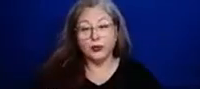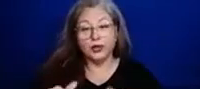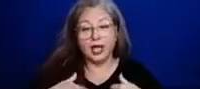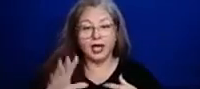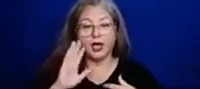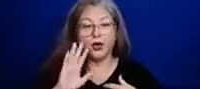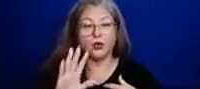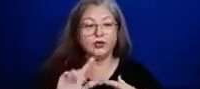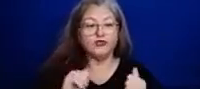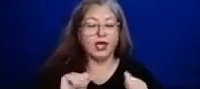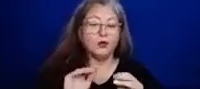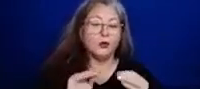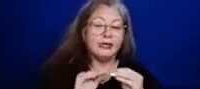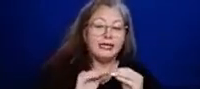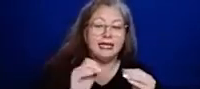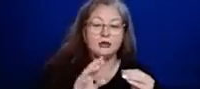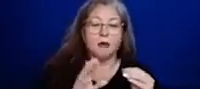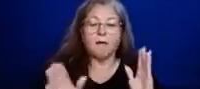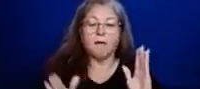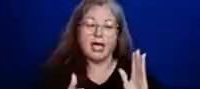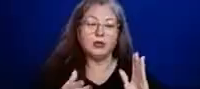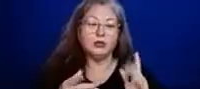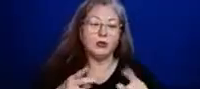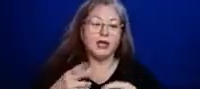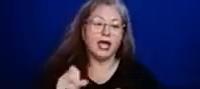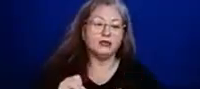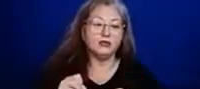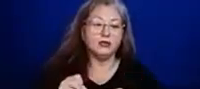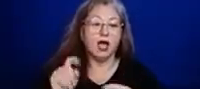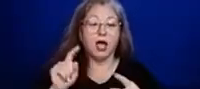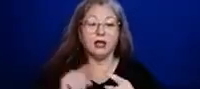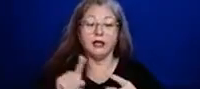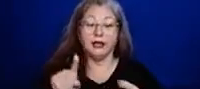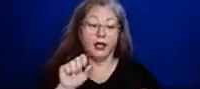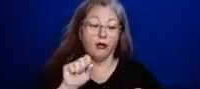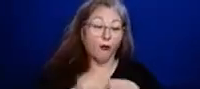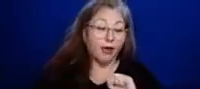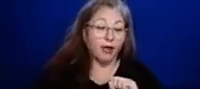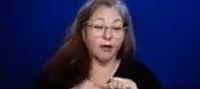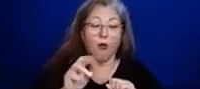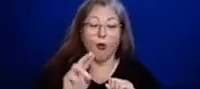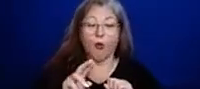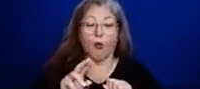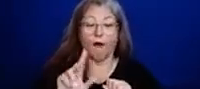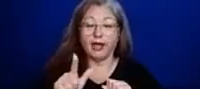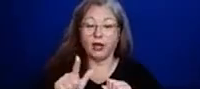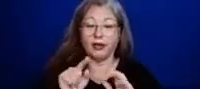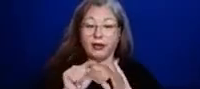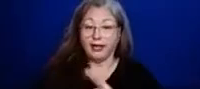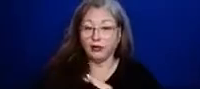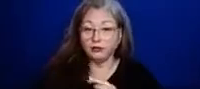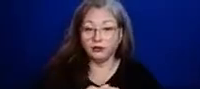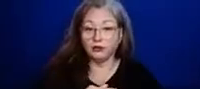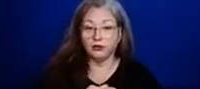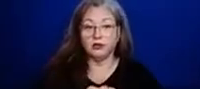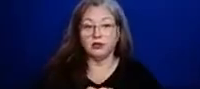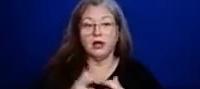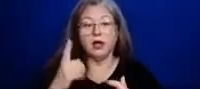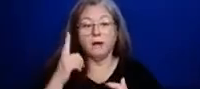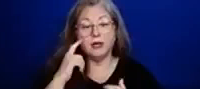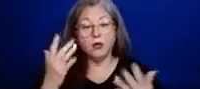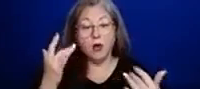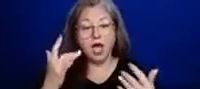a kiss or spank you on high school until he rapes you and until he kills you.